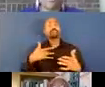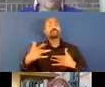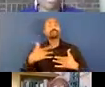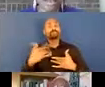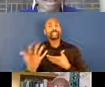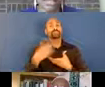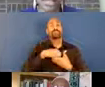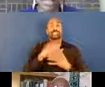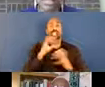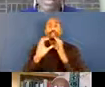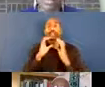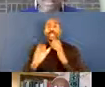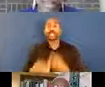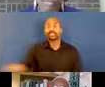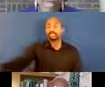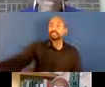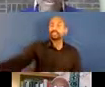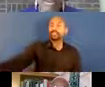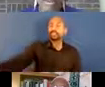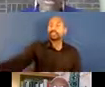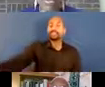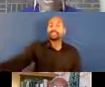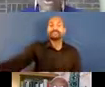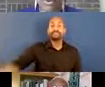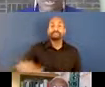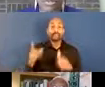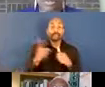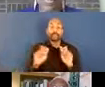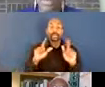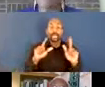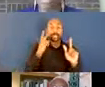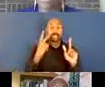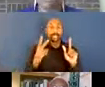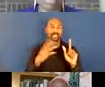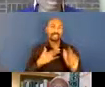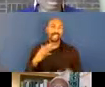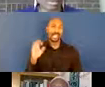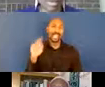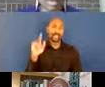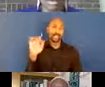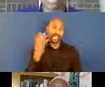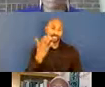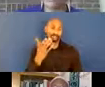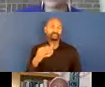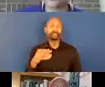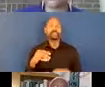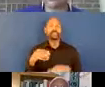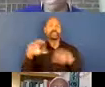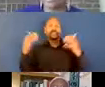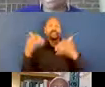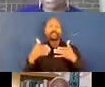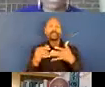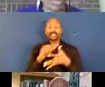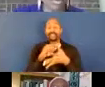this first slide, you can see an outline of my talk, which will focus on the five guiding principles of a transnational